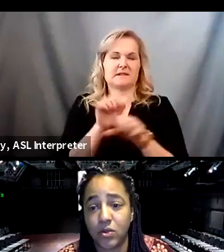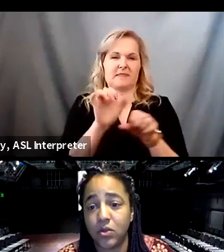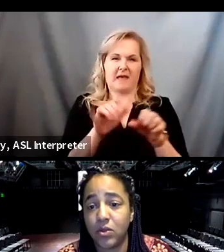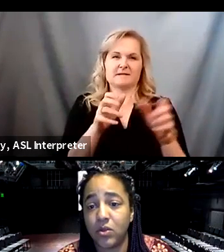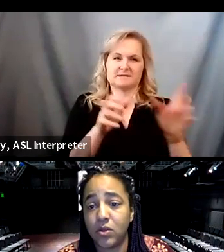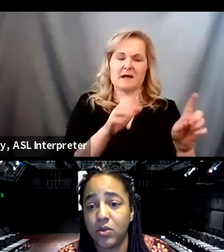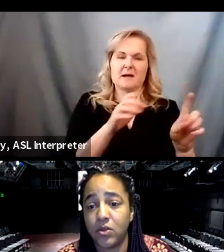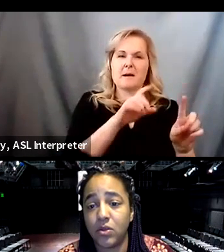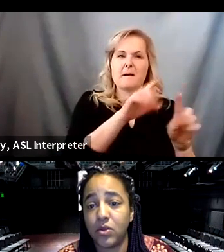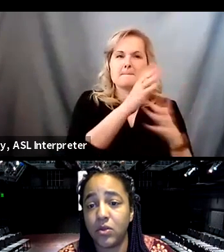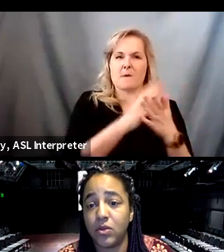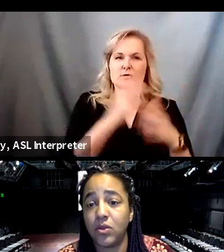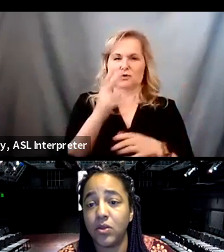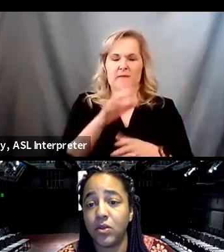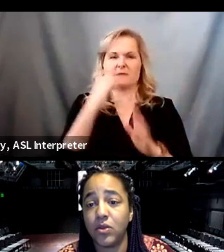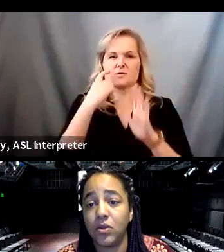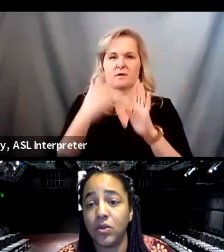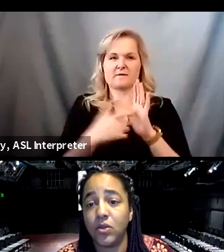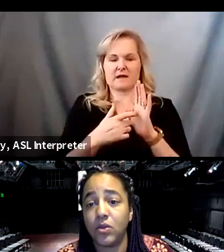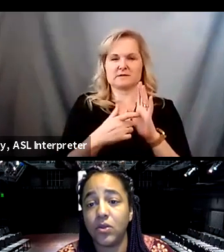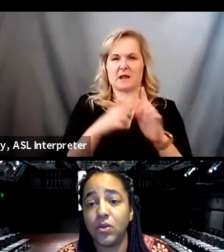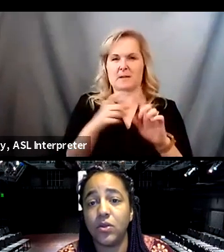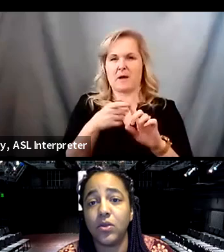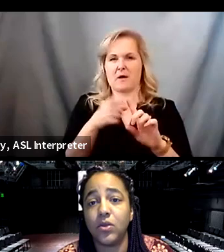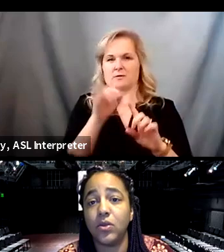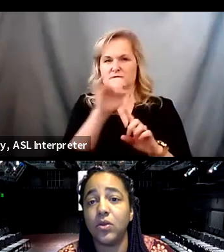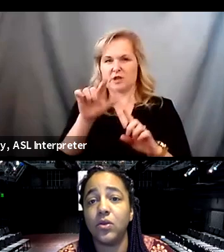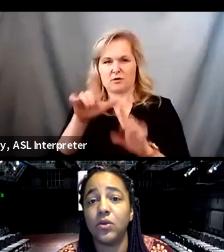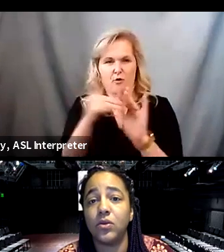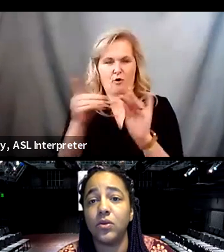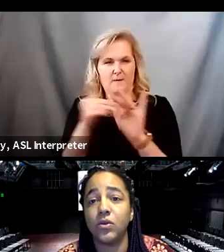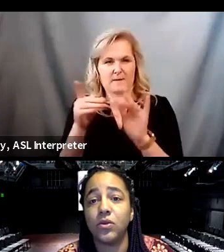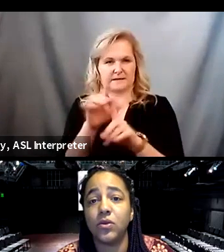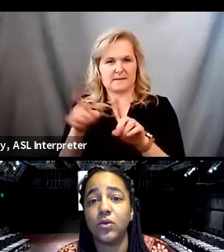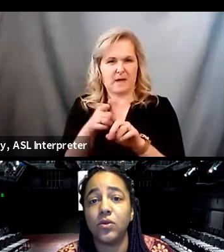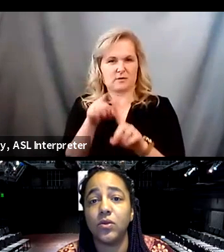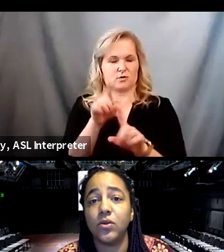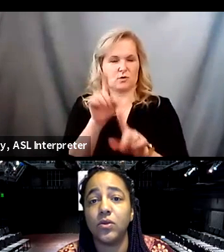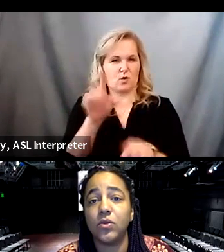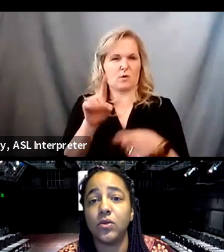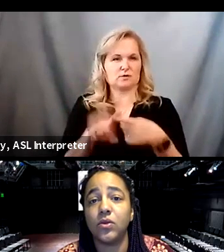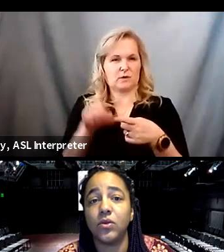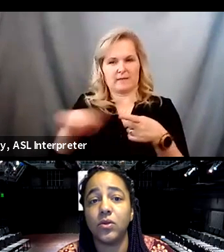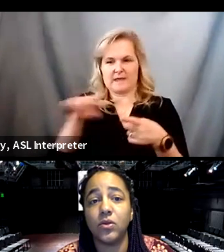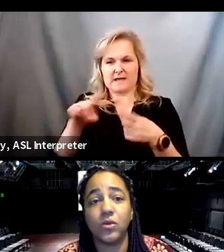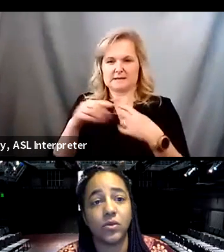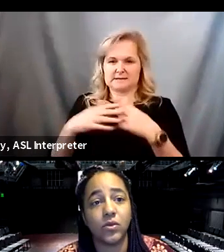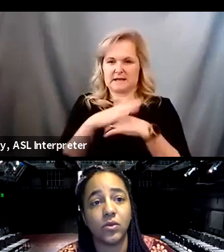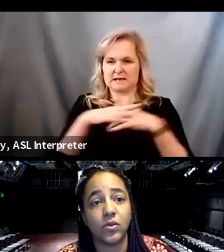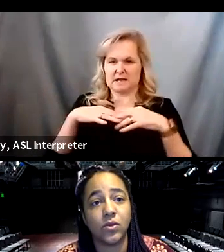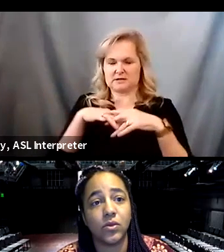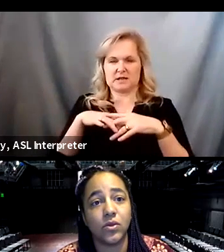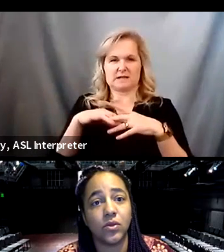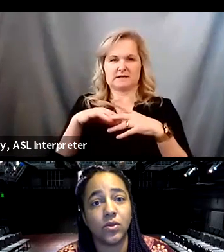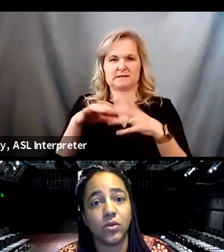also with part two is a reflection on Jill, what you just said about going to like these indigenous works that don't have land acknowledgements. And that